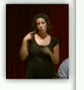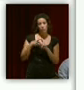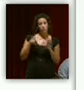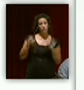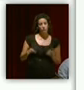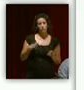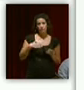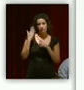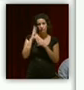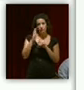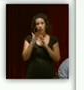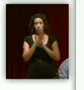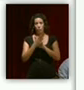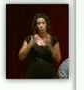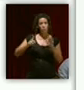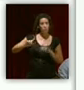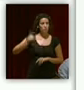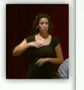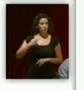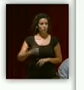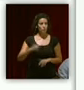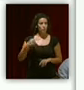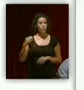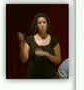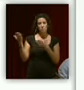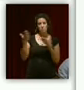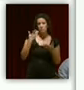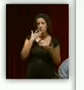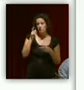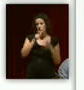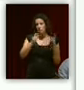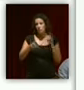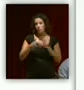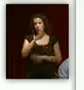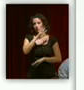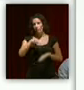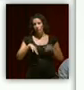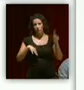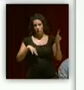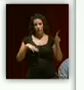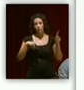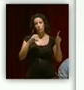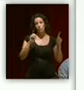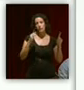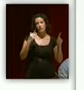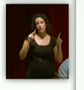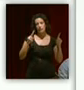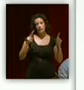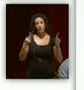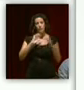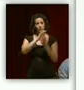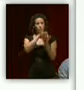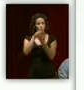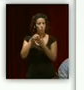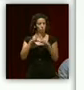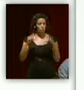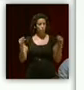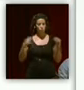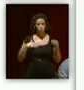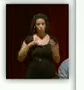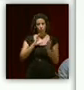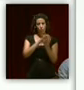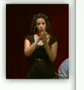minimum. So this is what we wanted to present as fast as possible. And last but not least, I would like to encourage you to go by Barcelona, by